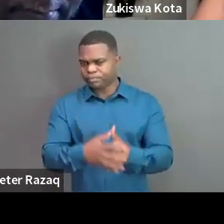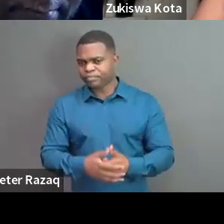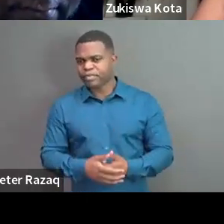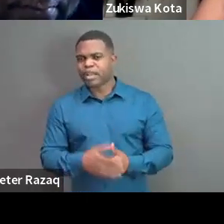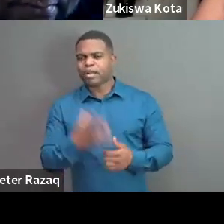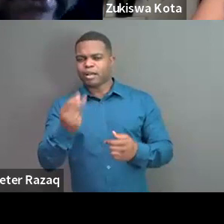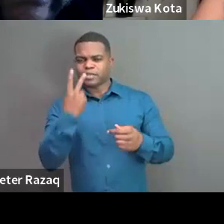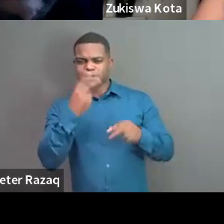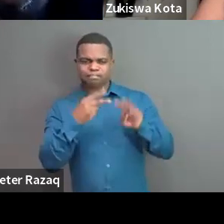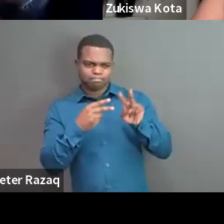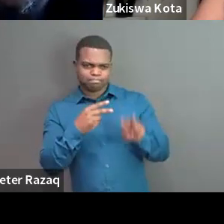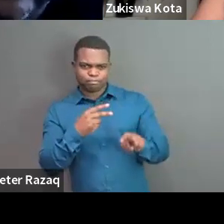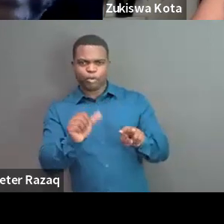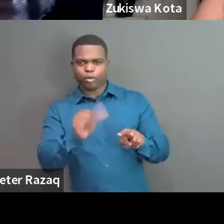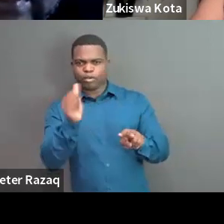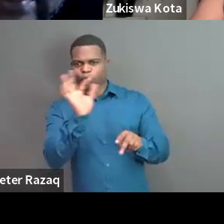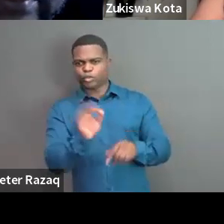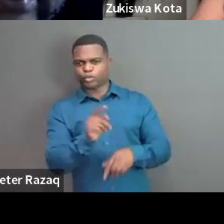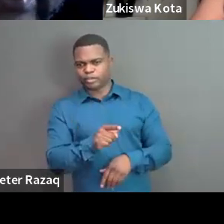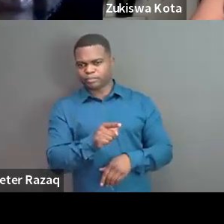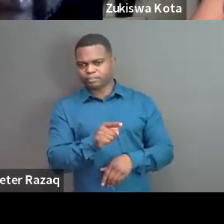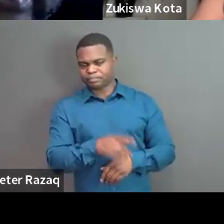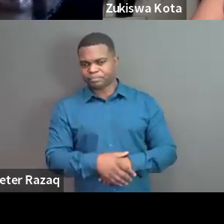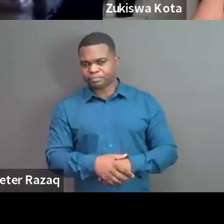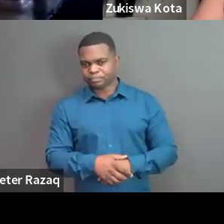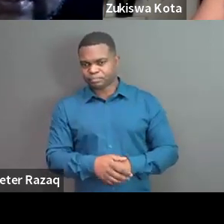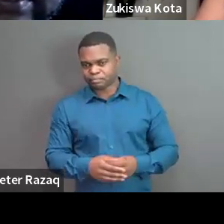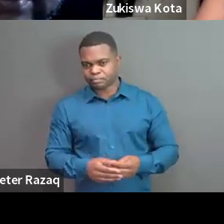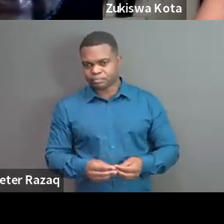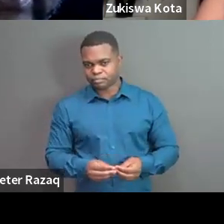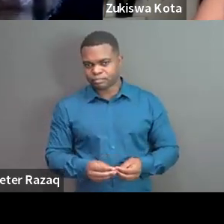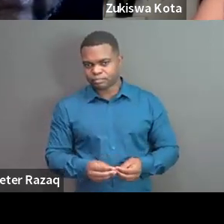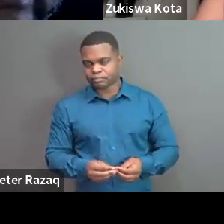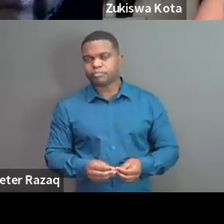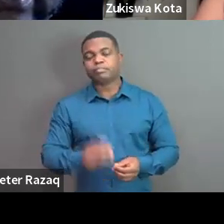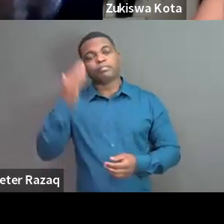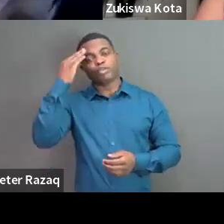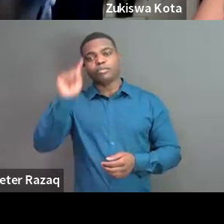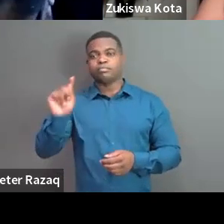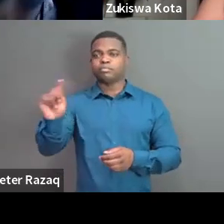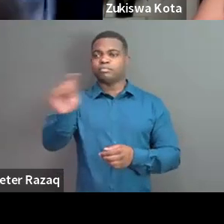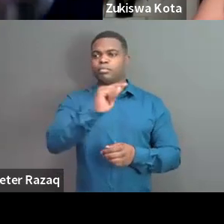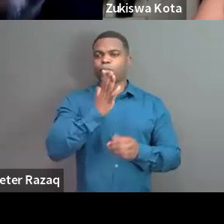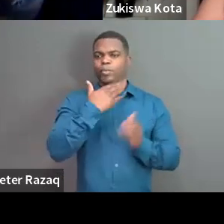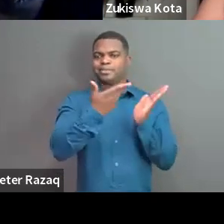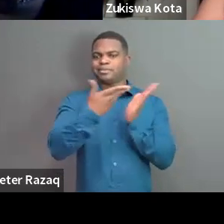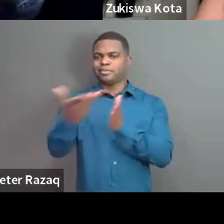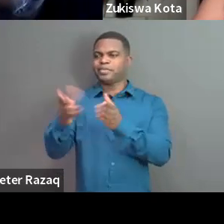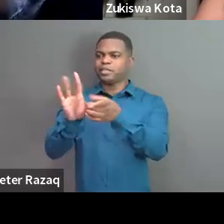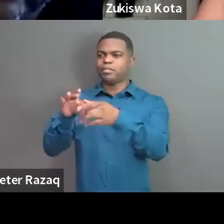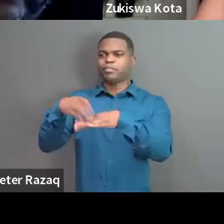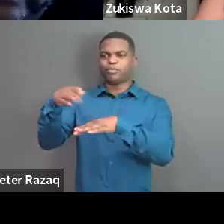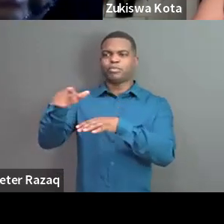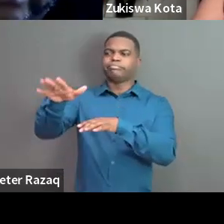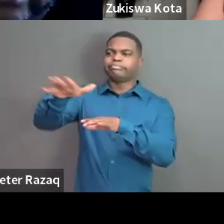does to some extent answer your question. We also had another question from Madhav from